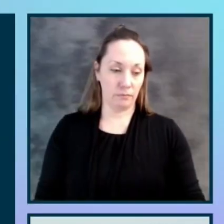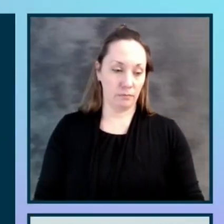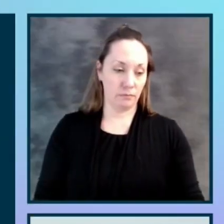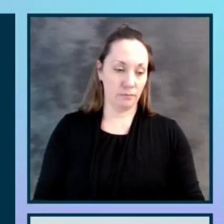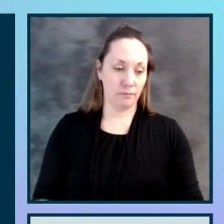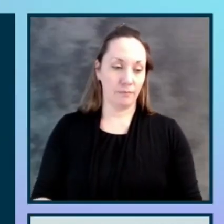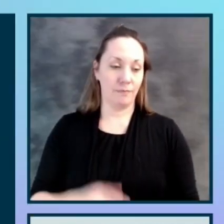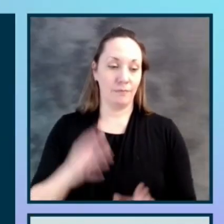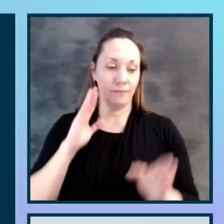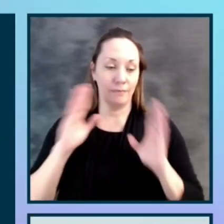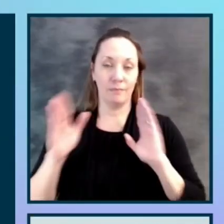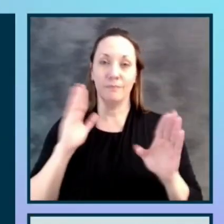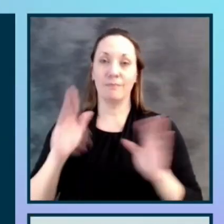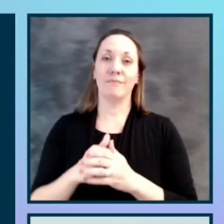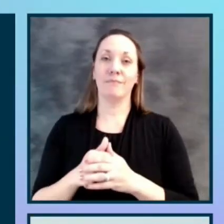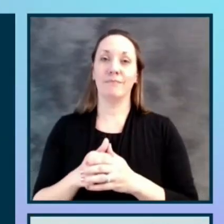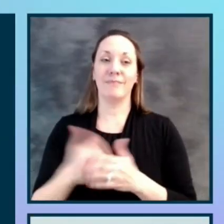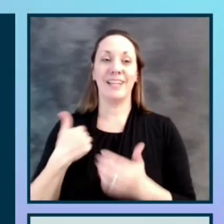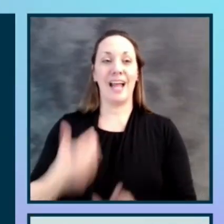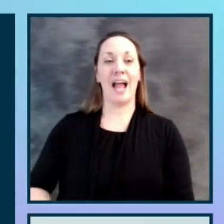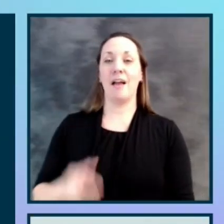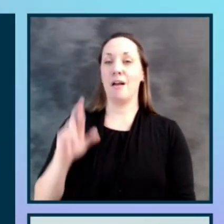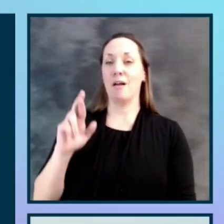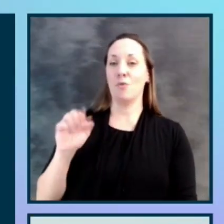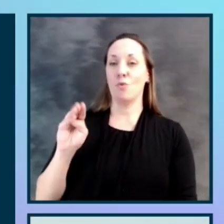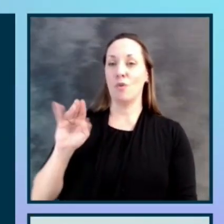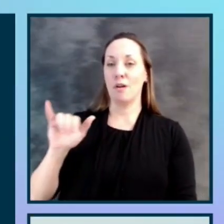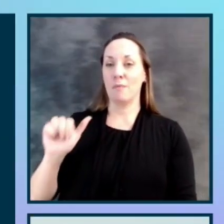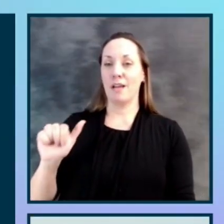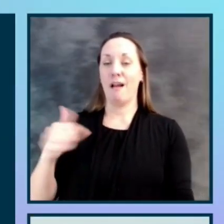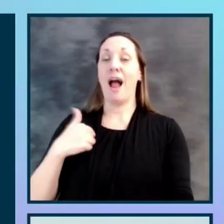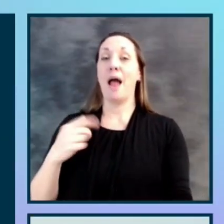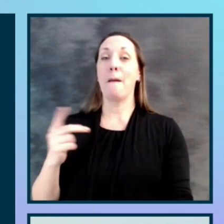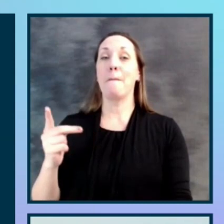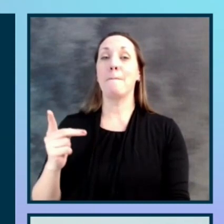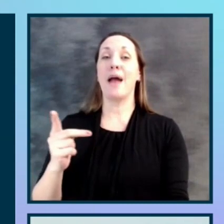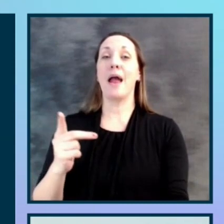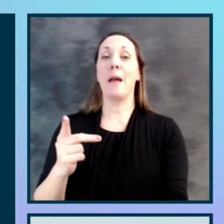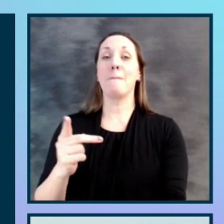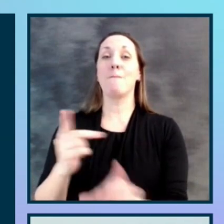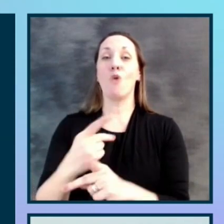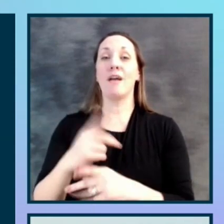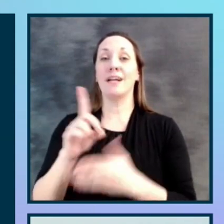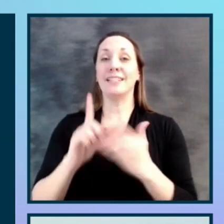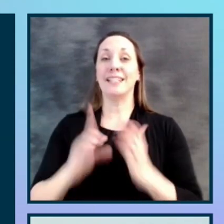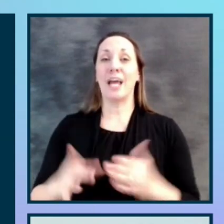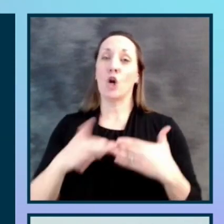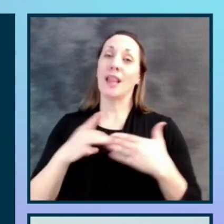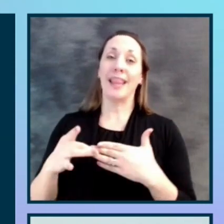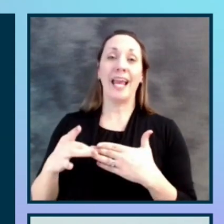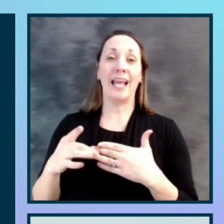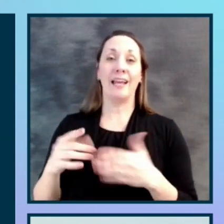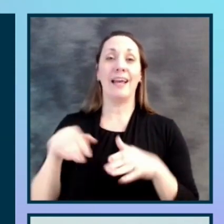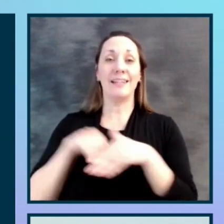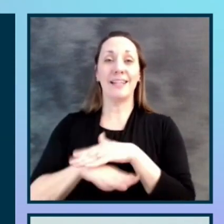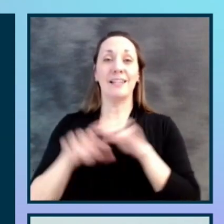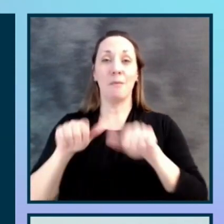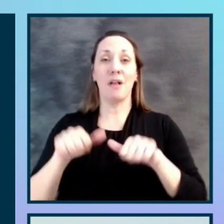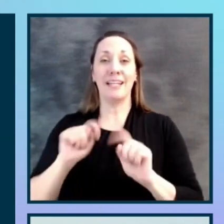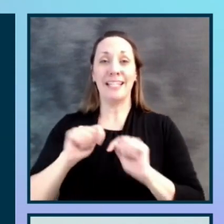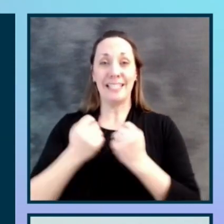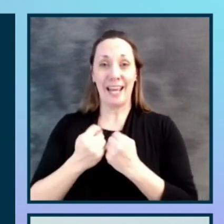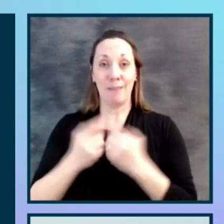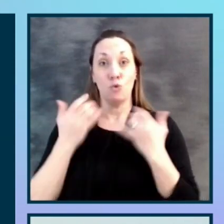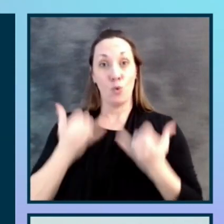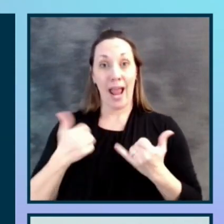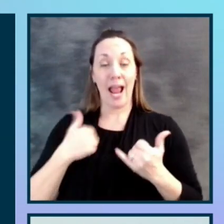Hello, everyone. I'm Ramya. I'm a product designer leading an accessibility team within Meta. Today, I'll